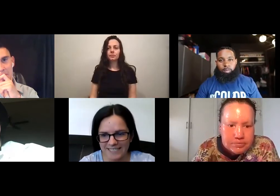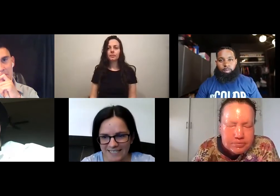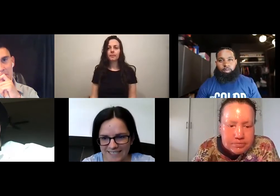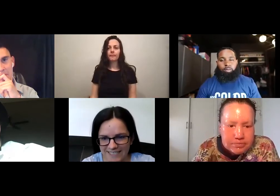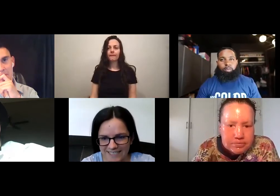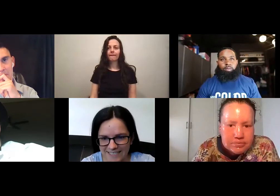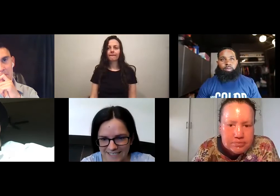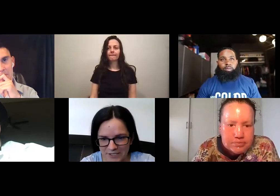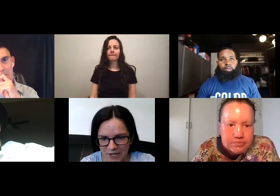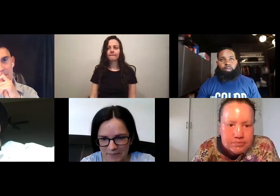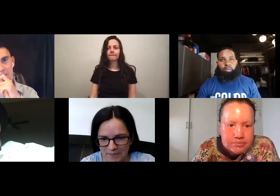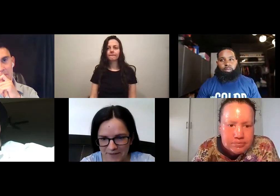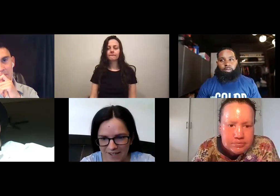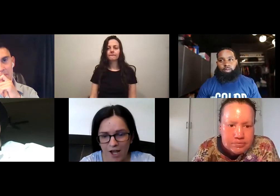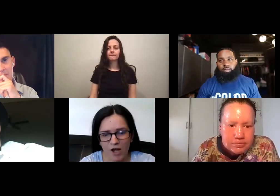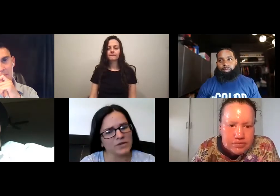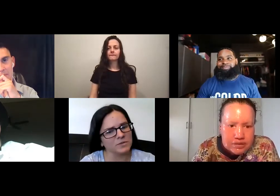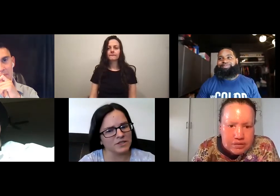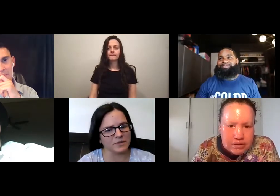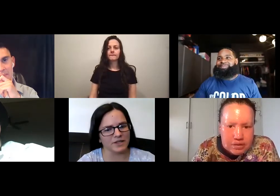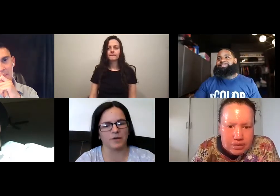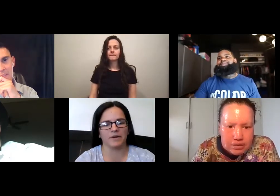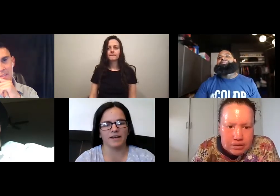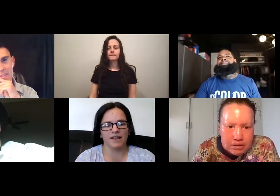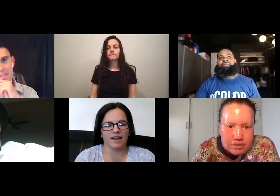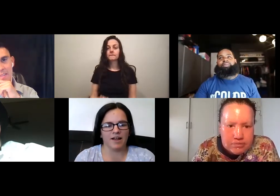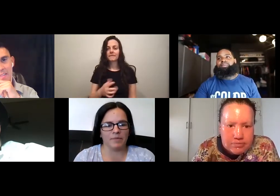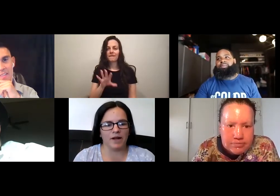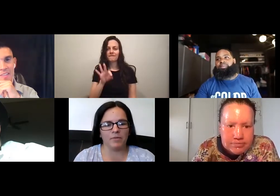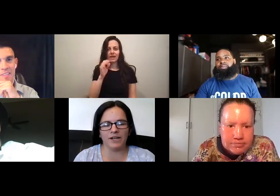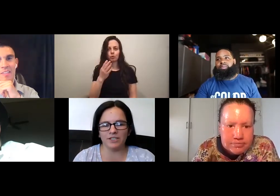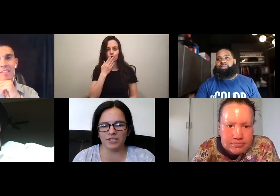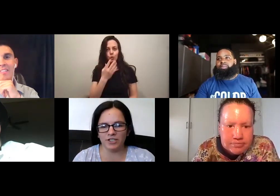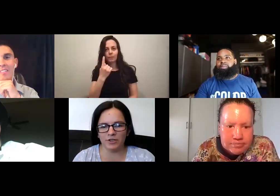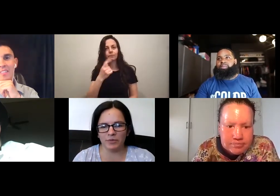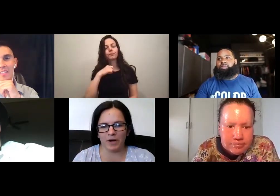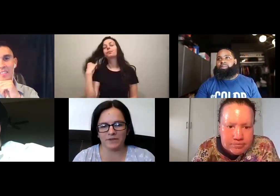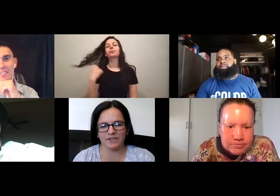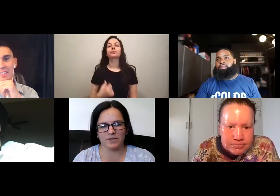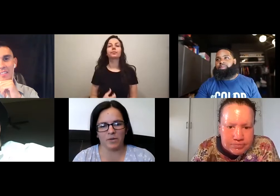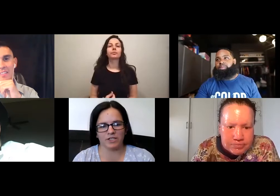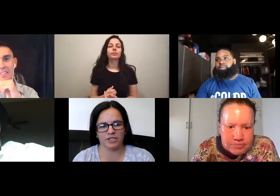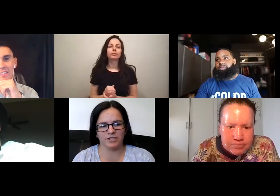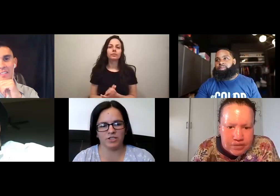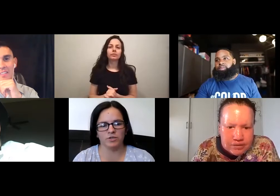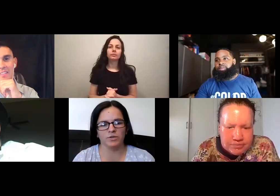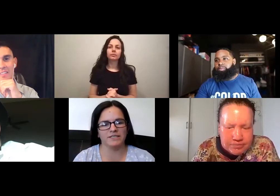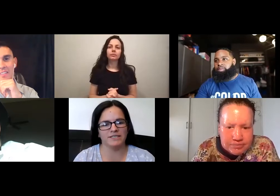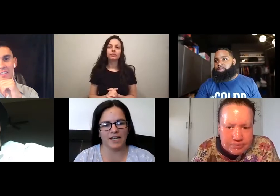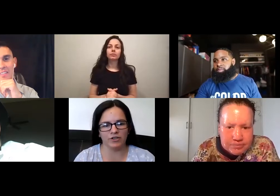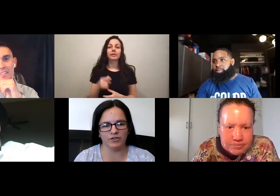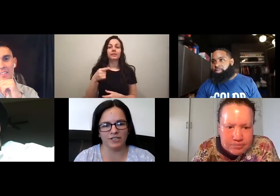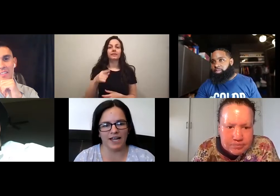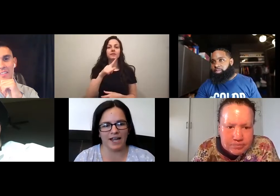let's see. Sorry. Oh, this one is a really good one. I wanted to pose this question